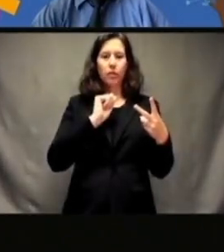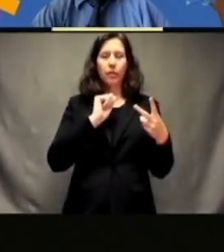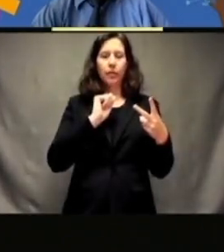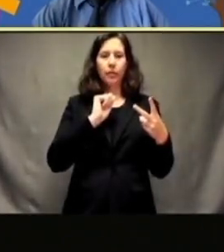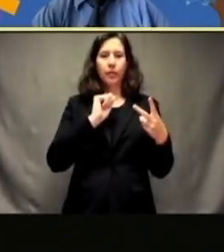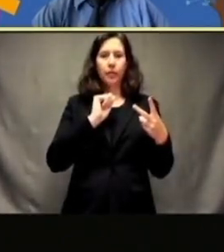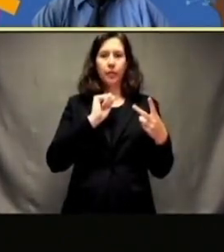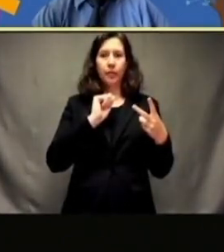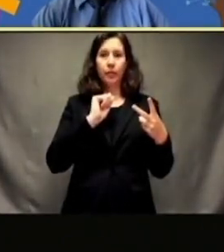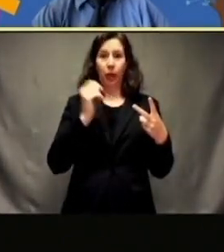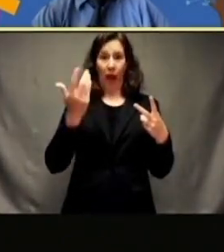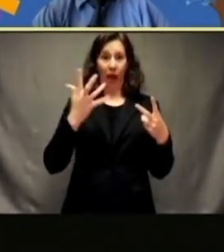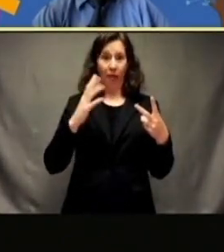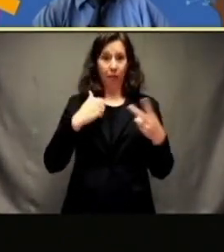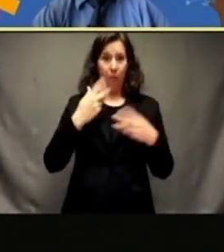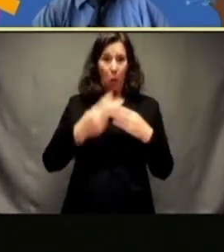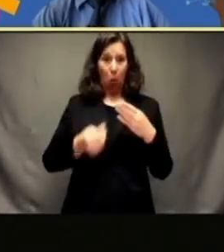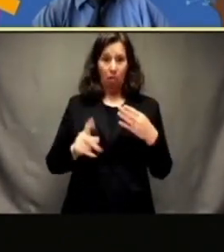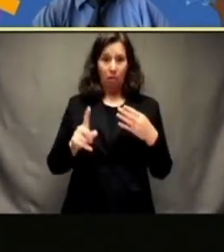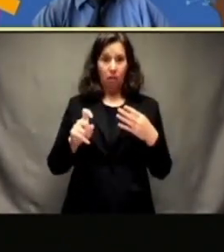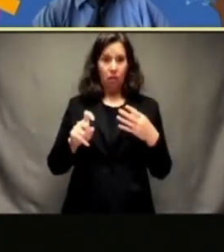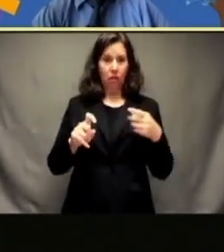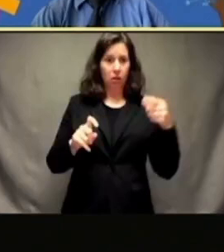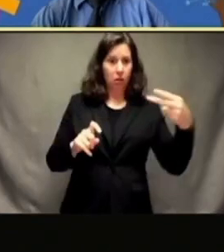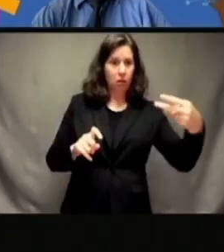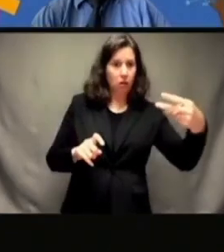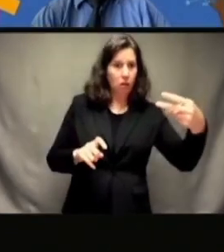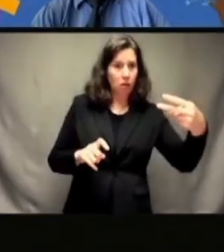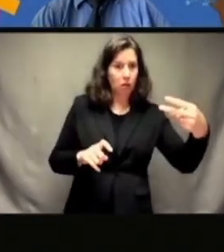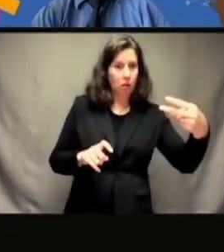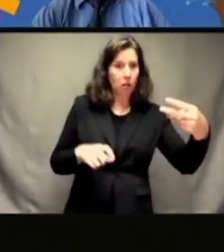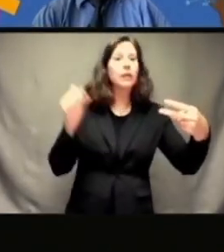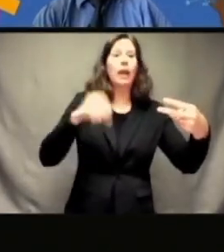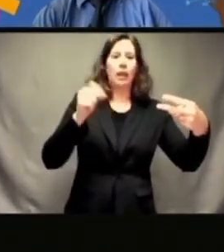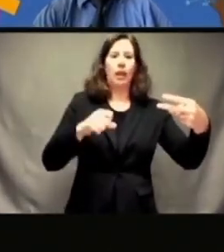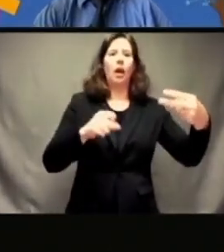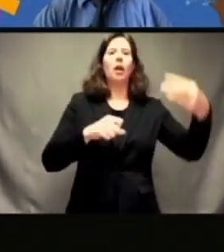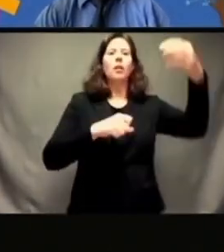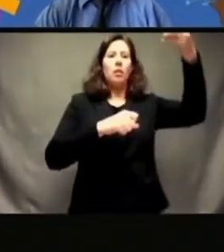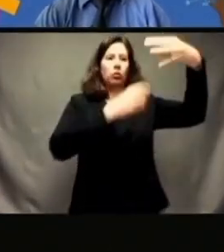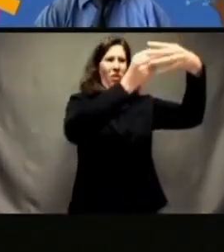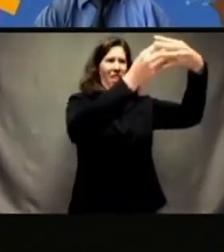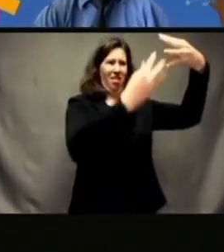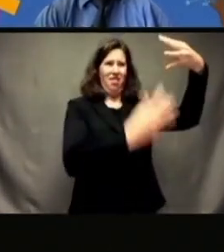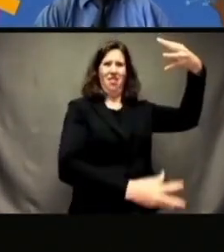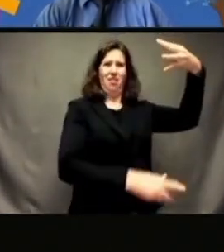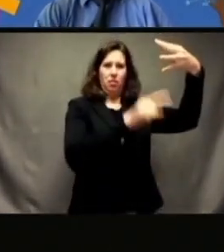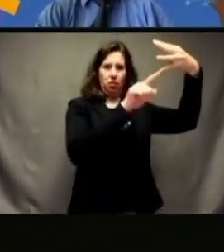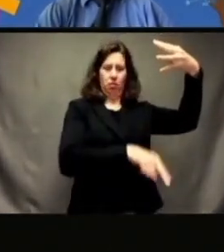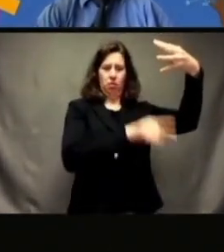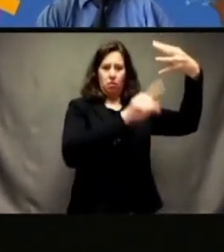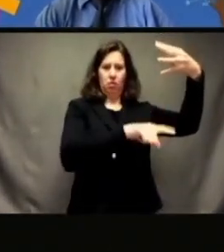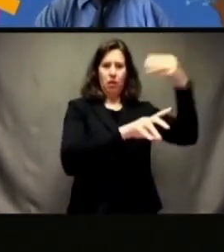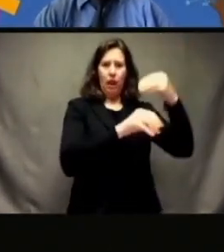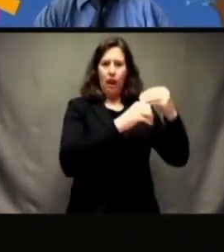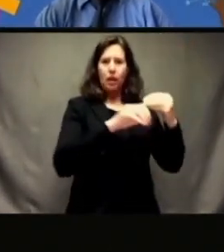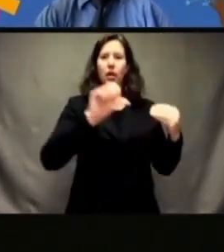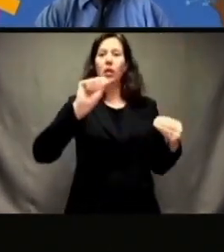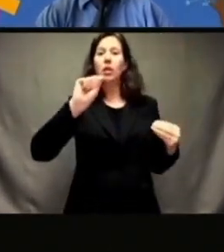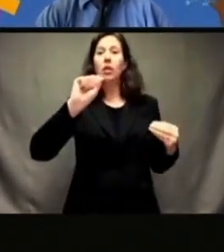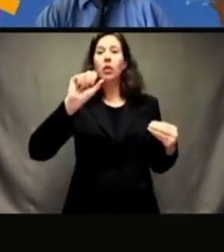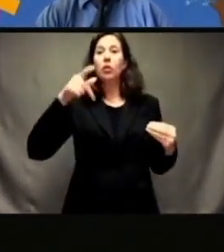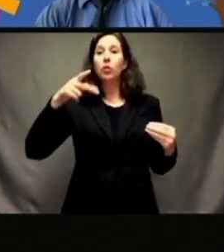We have them both. They're both there. Okay, okay. So now we're going to add a sprite, a new